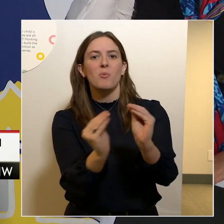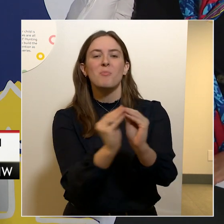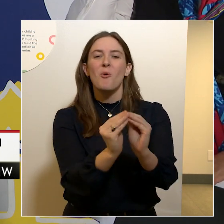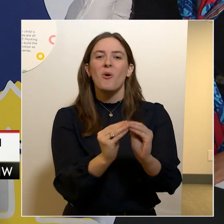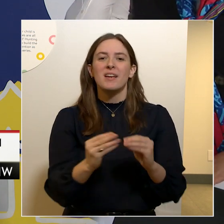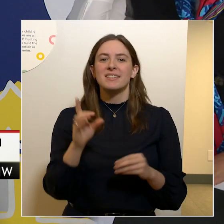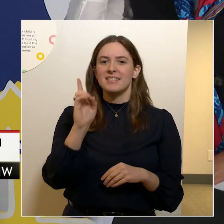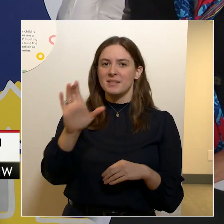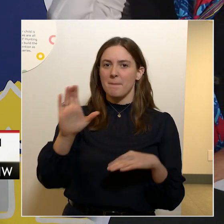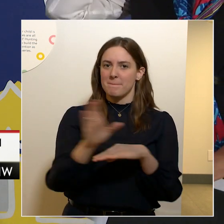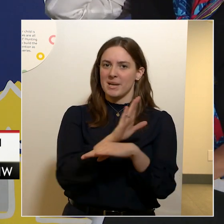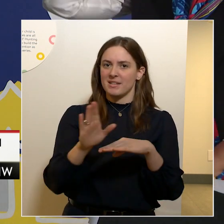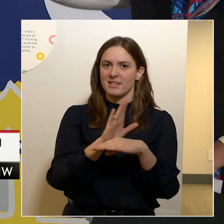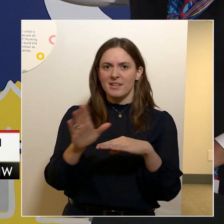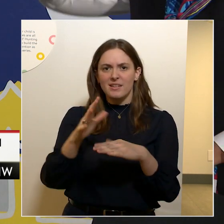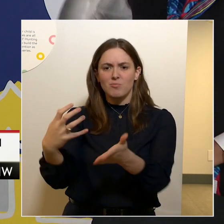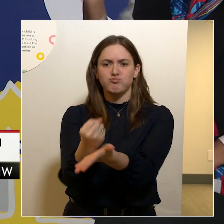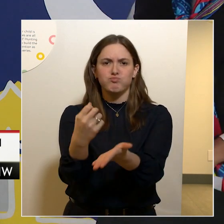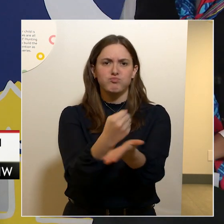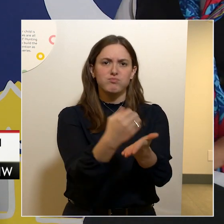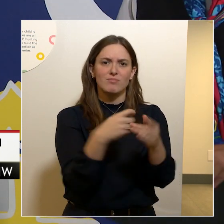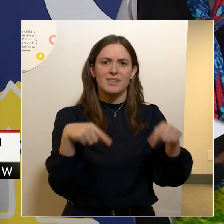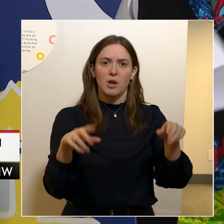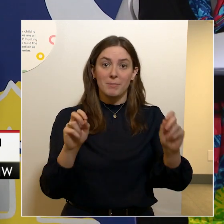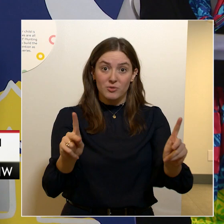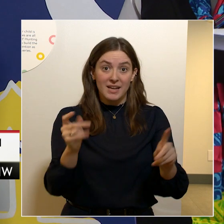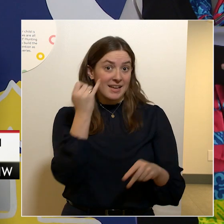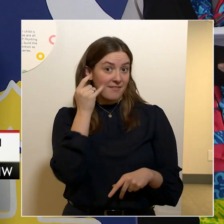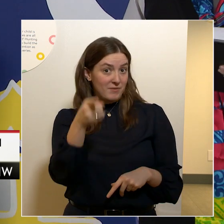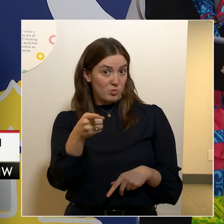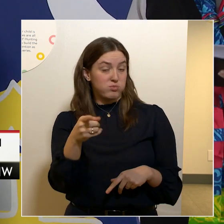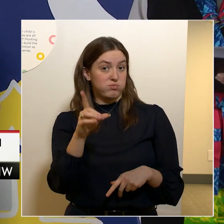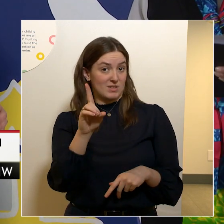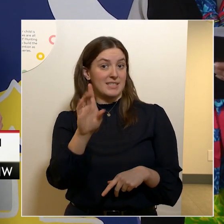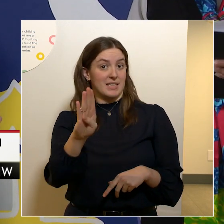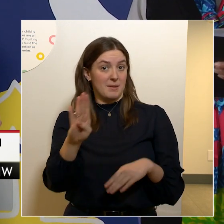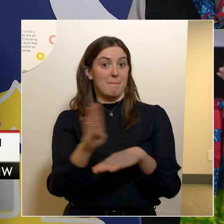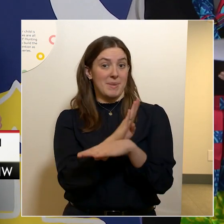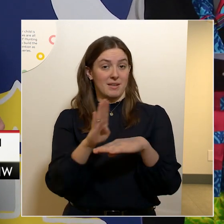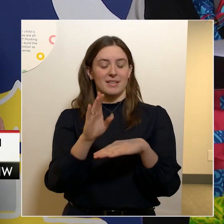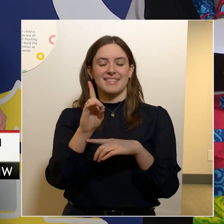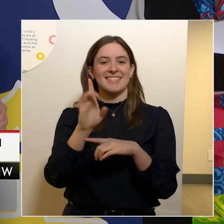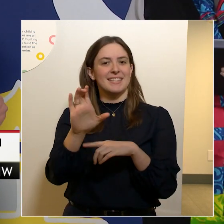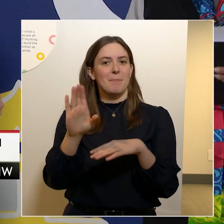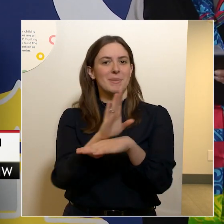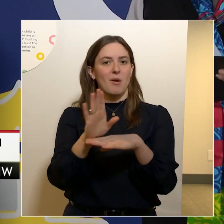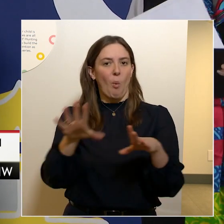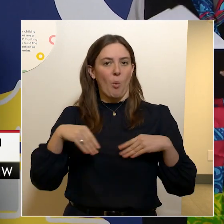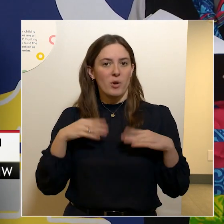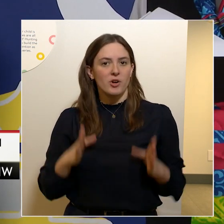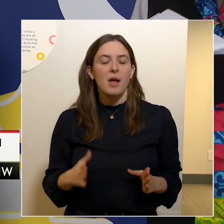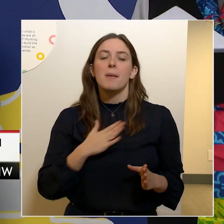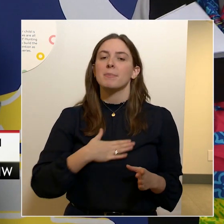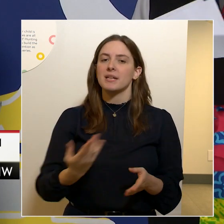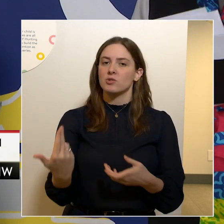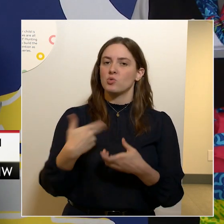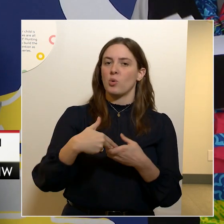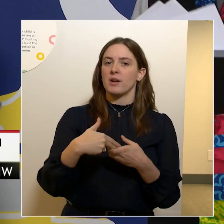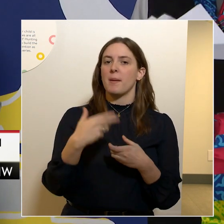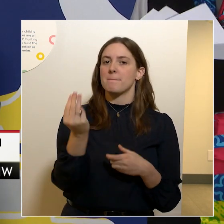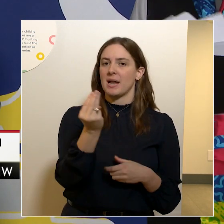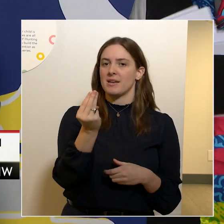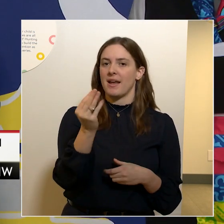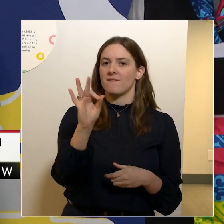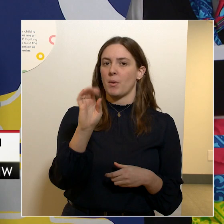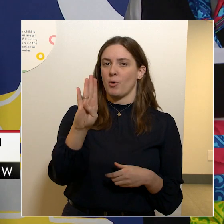to take advantage of these incredible opportunities. So if you're a DC business, please join us on Monday, February 5th. It's